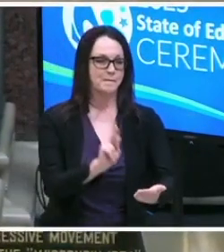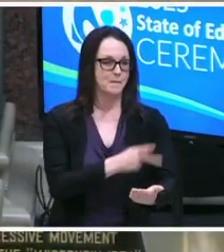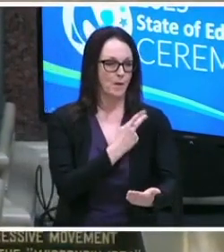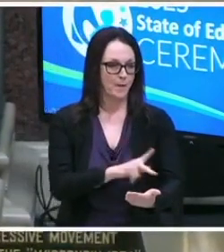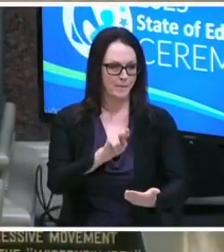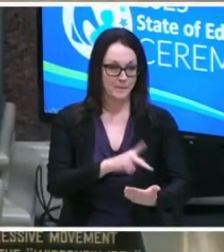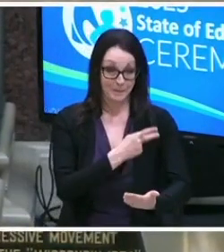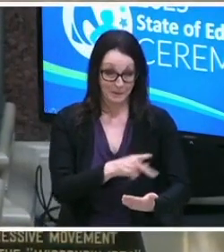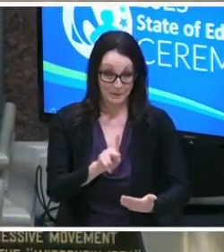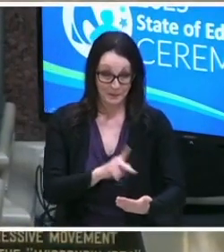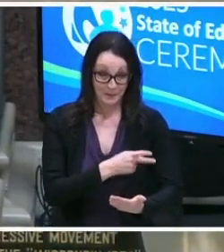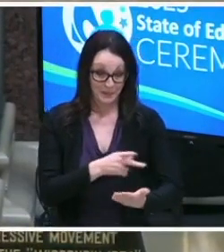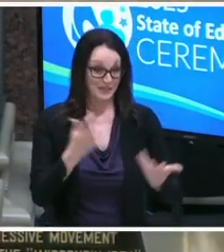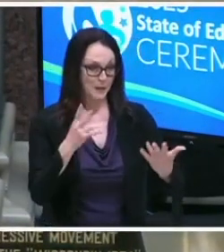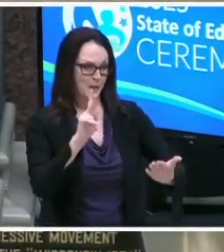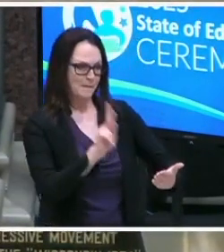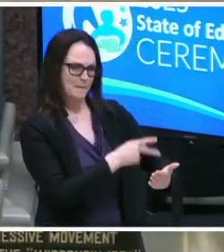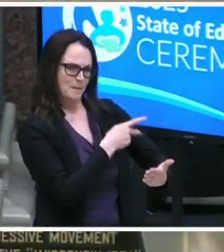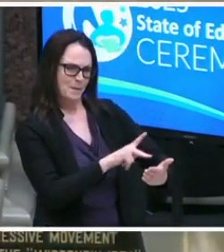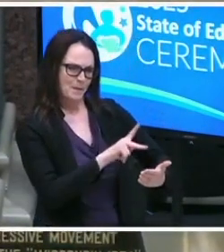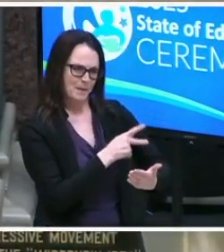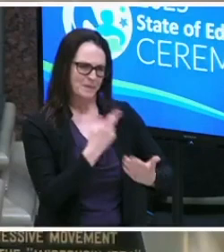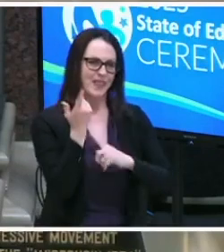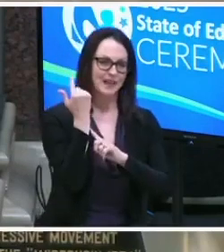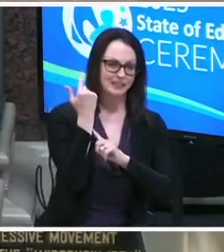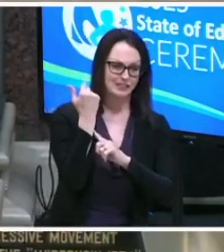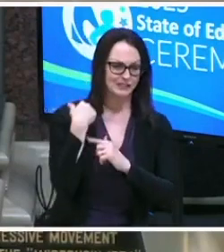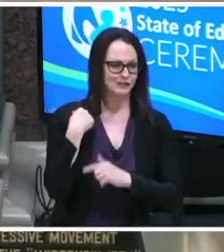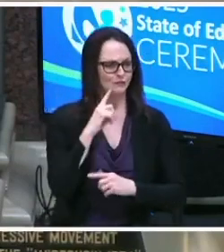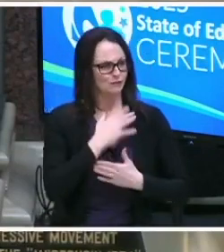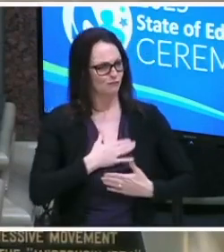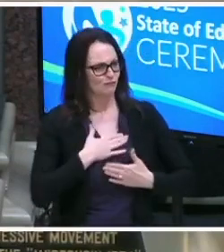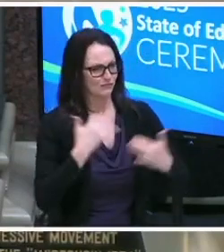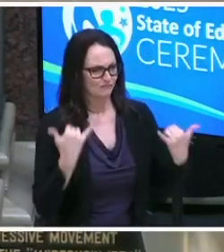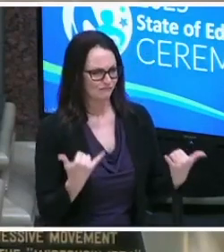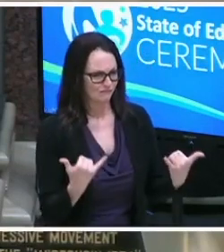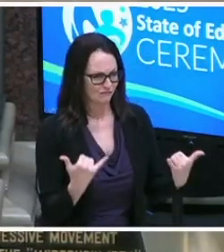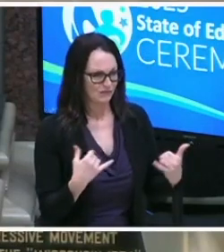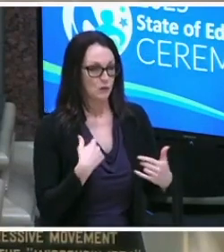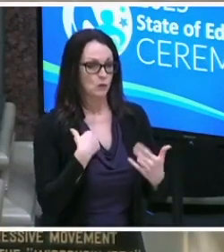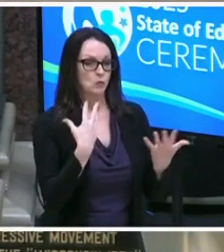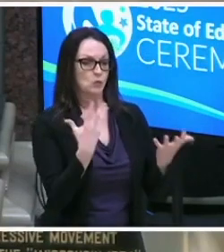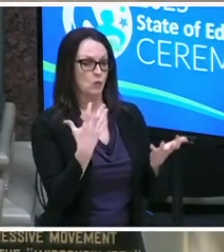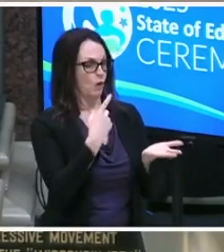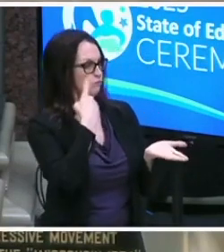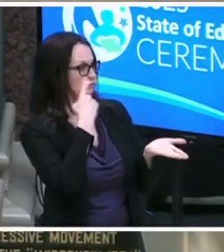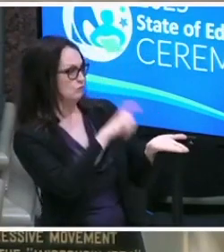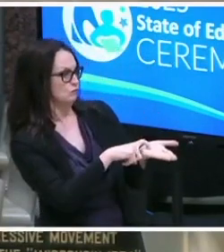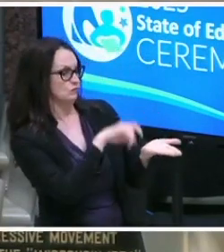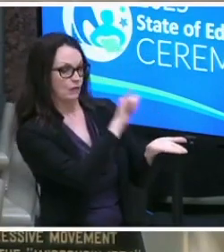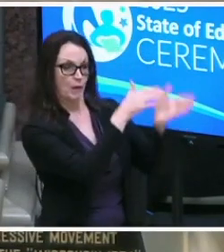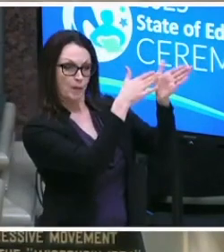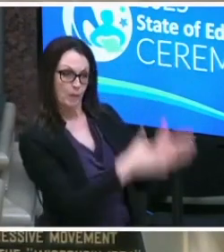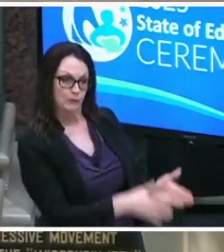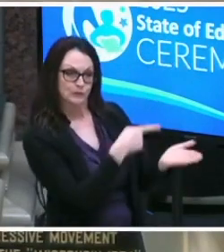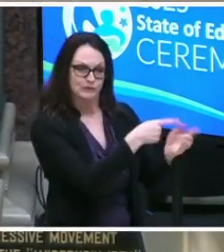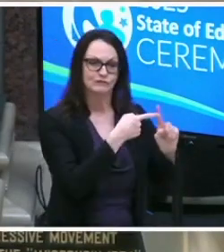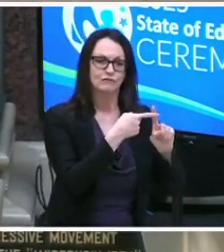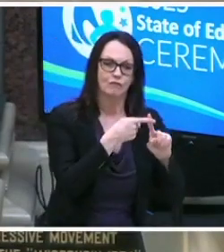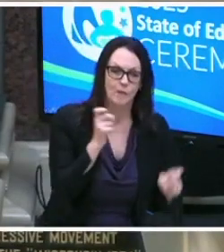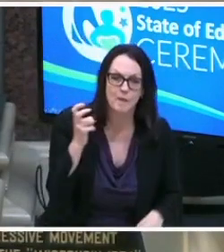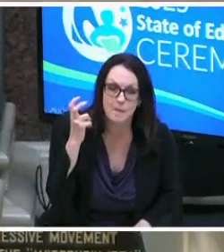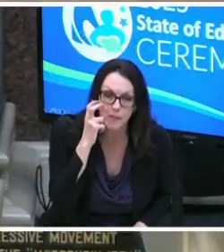are honored to have Wyatt Woodruff from the Wisconsin Center for the Blind and Visually Impaired, and Carabella Wumet and